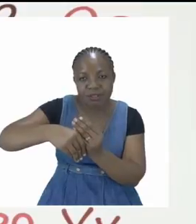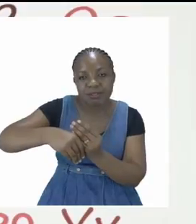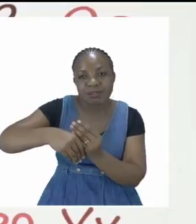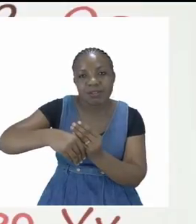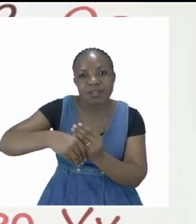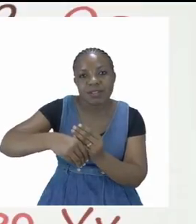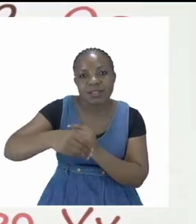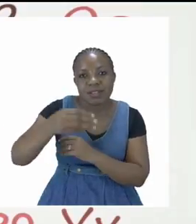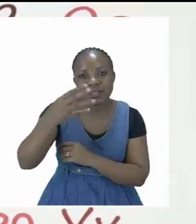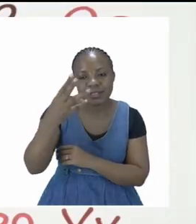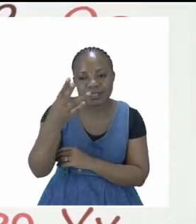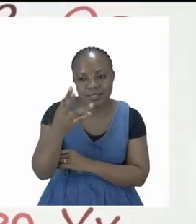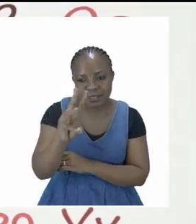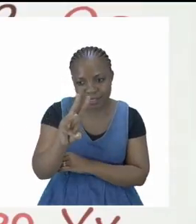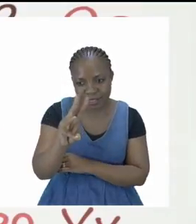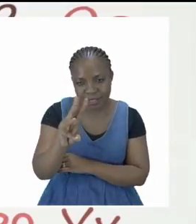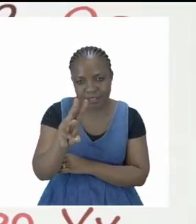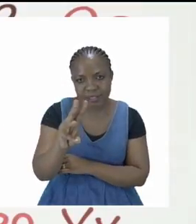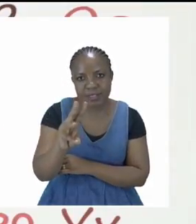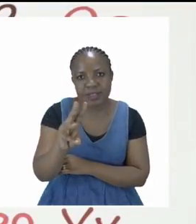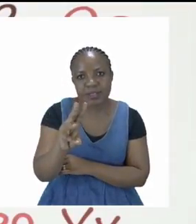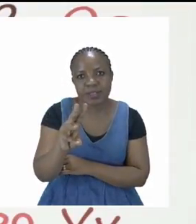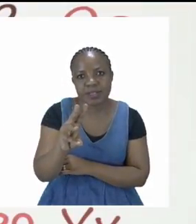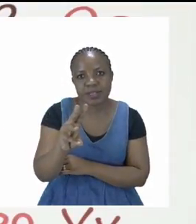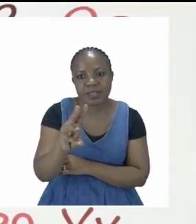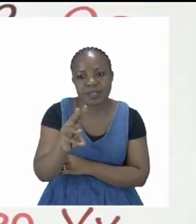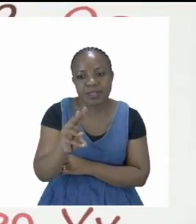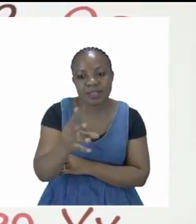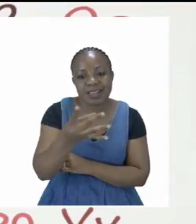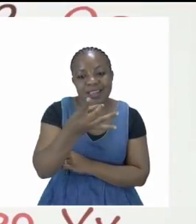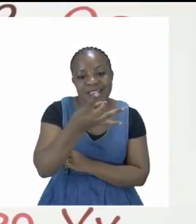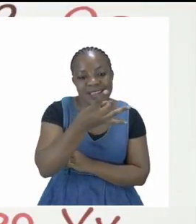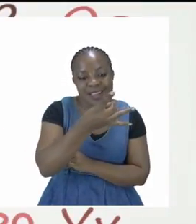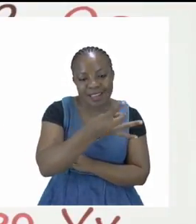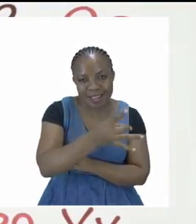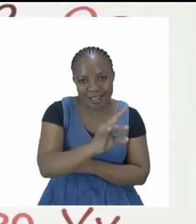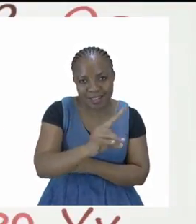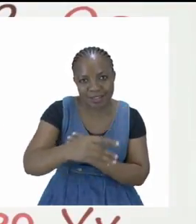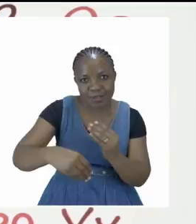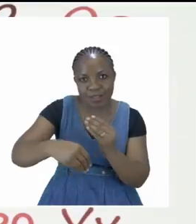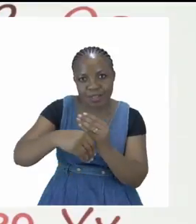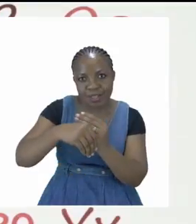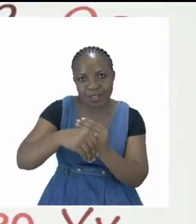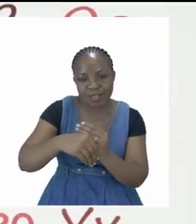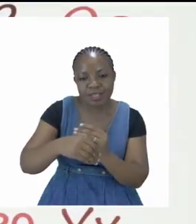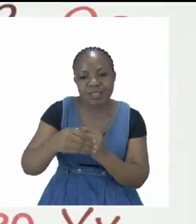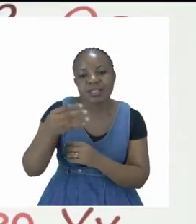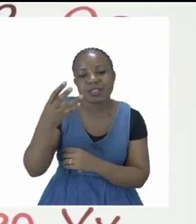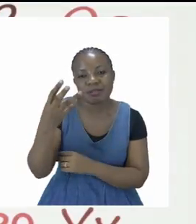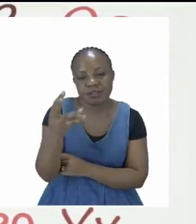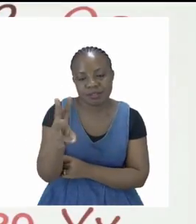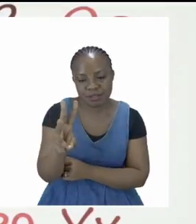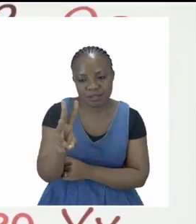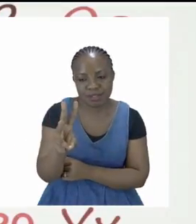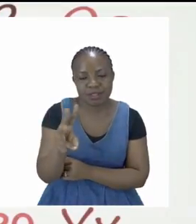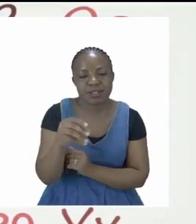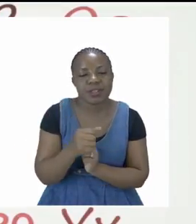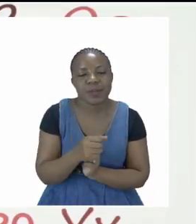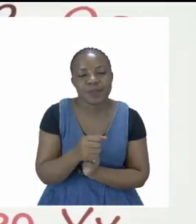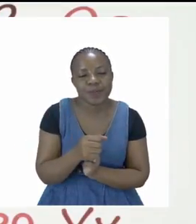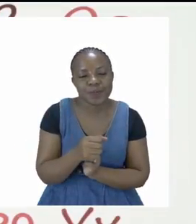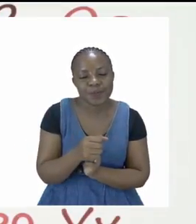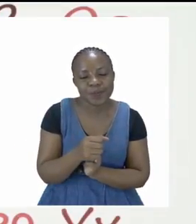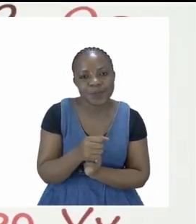us add to our answer 8. So we have 8 on our paper. Let's go, grade